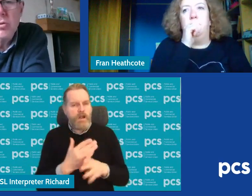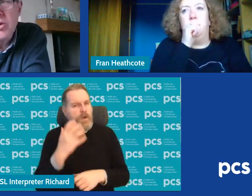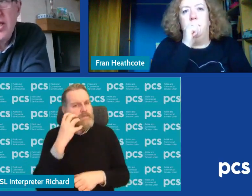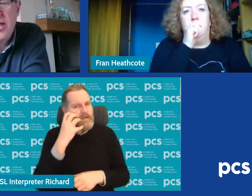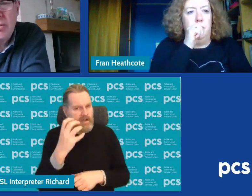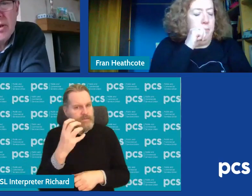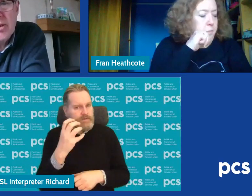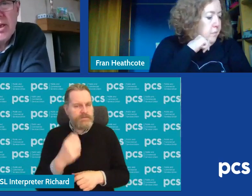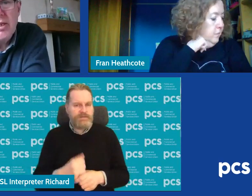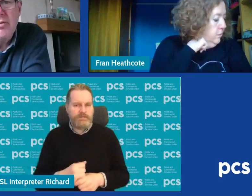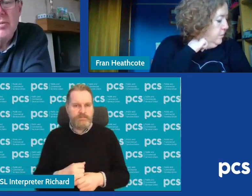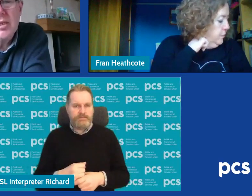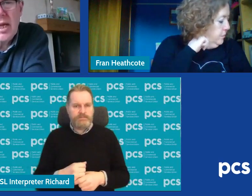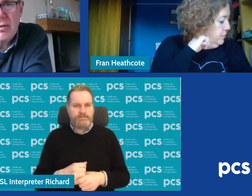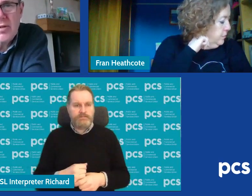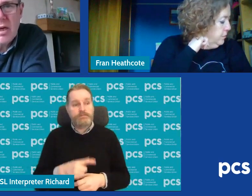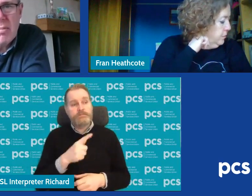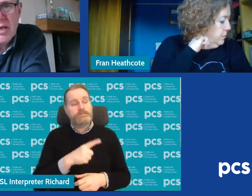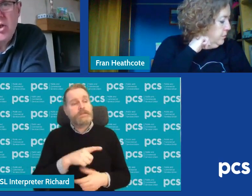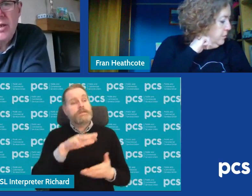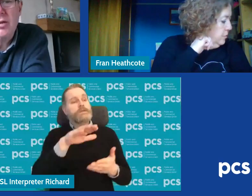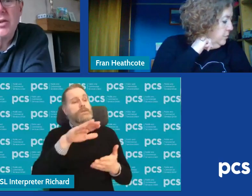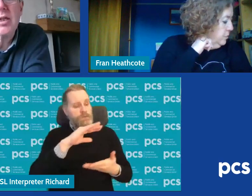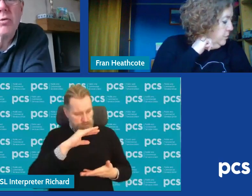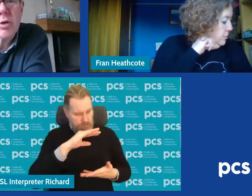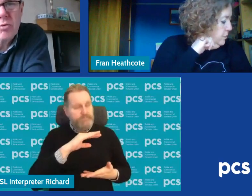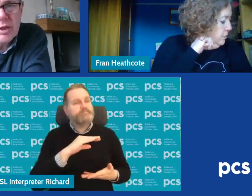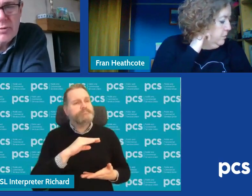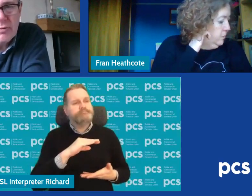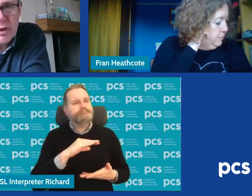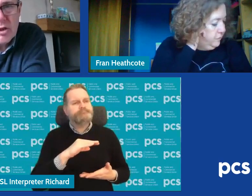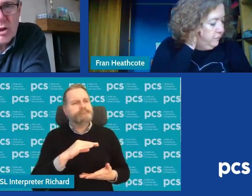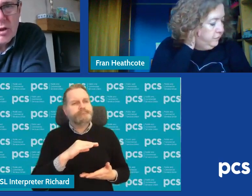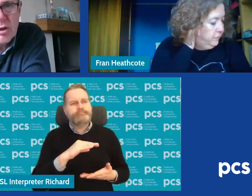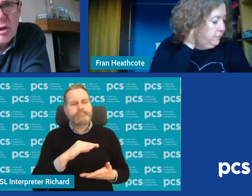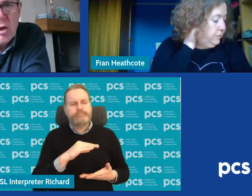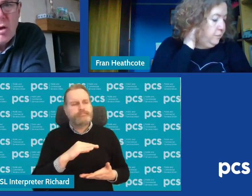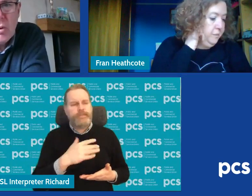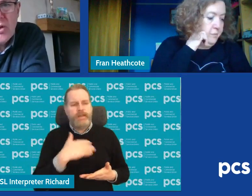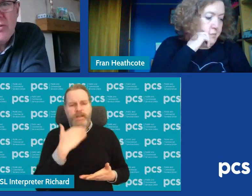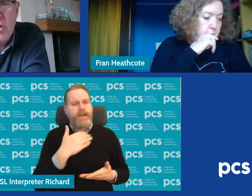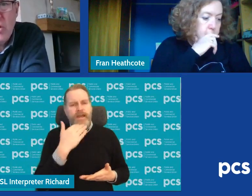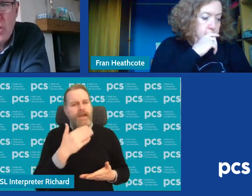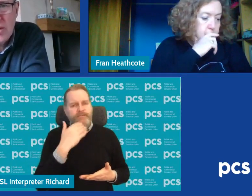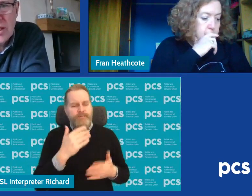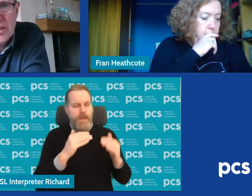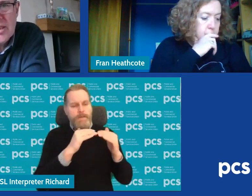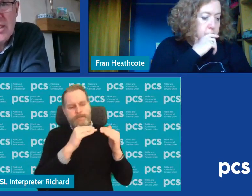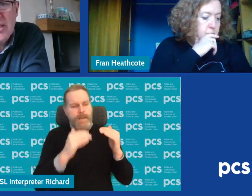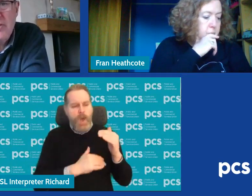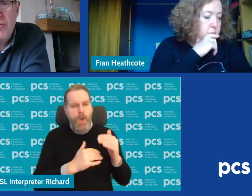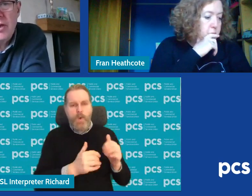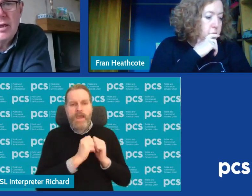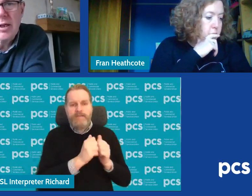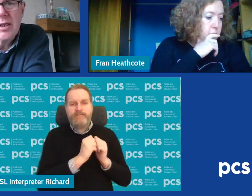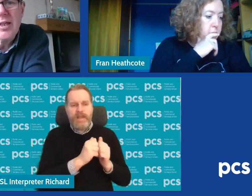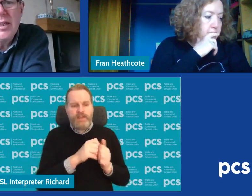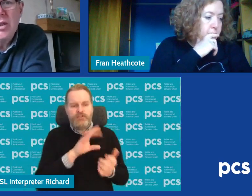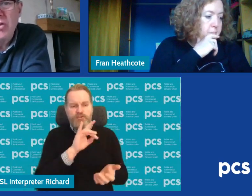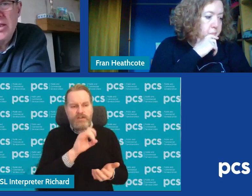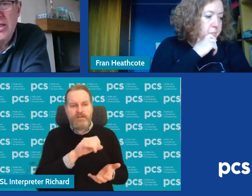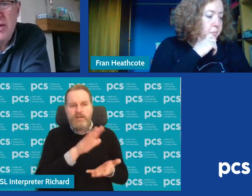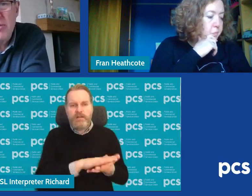of those settlements in themselves are matching the current rate of inflation, what they've all done is